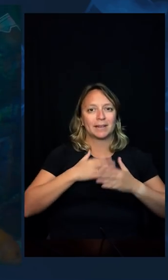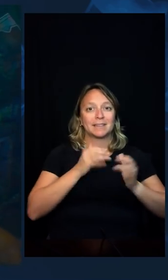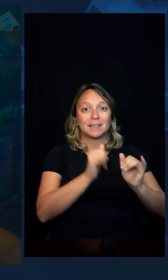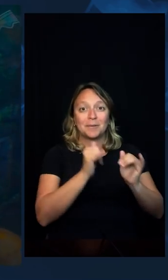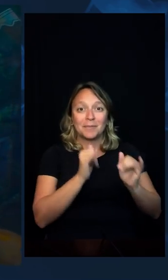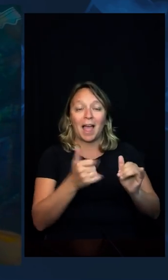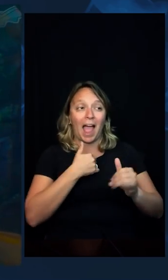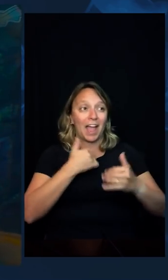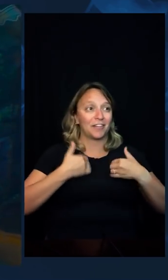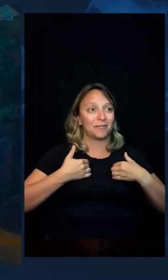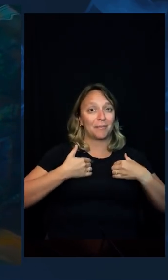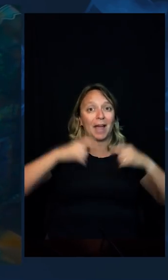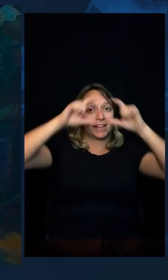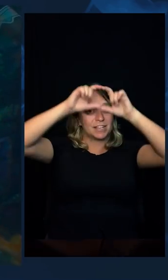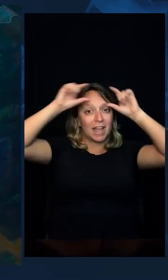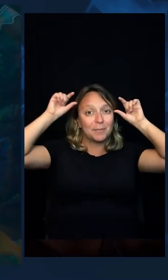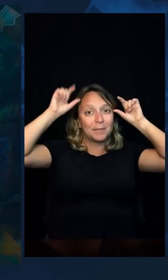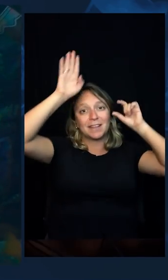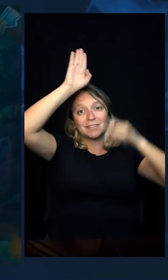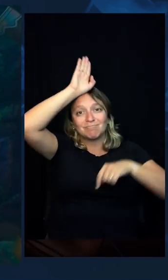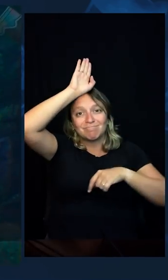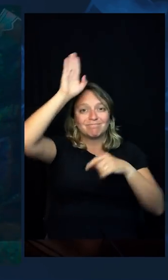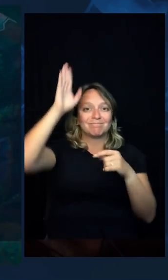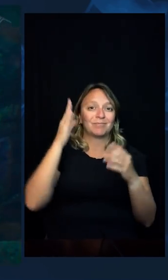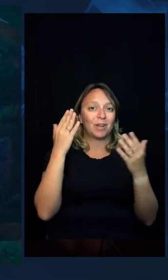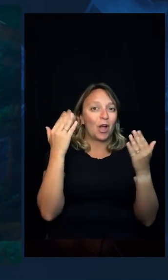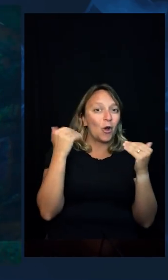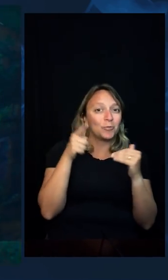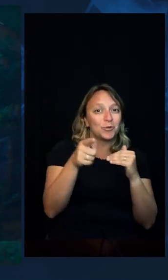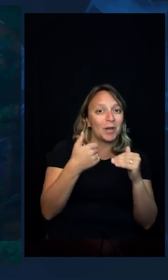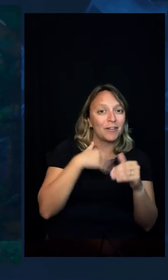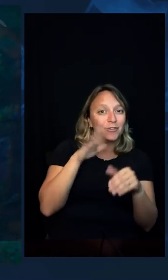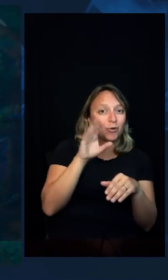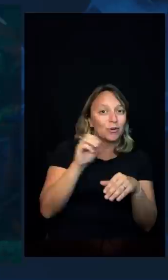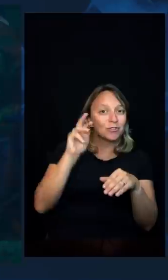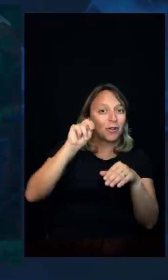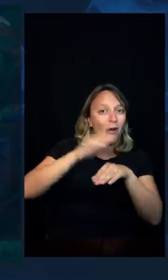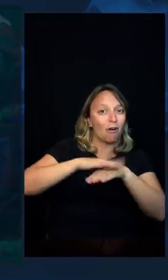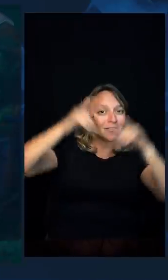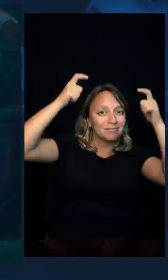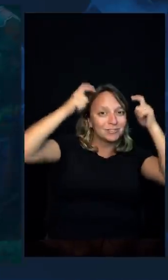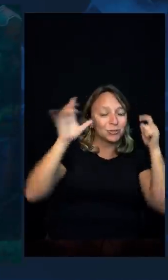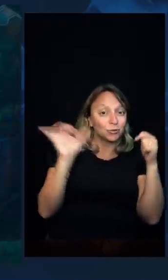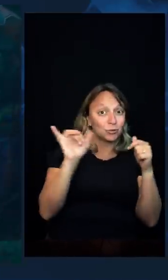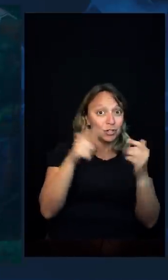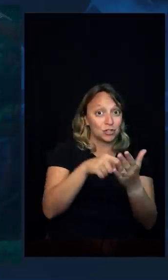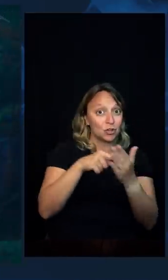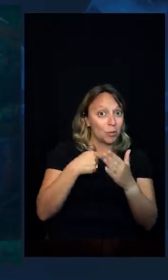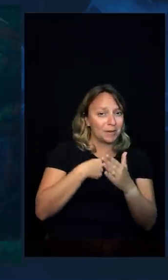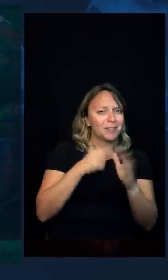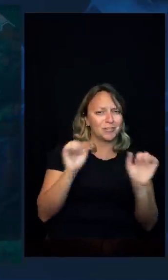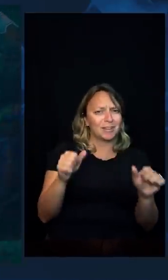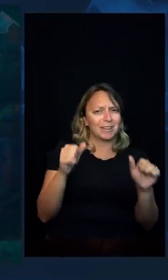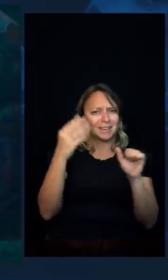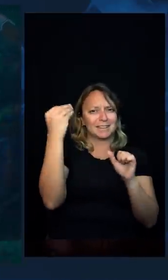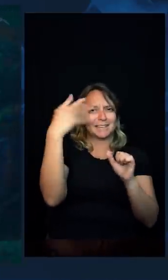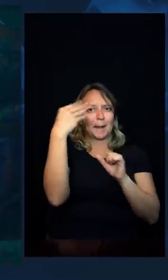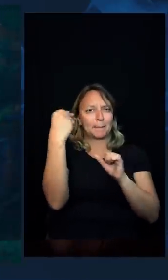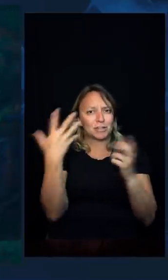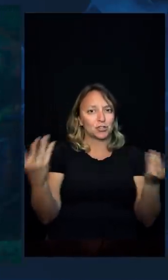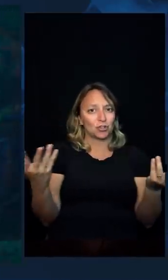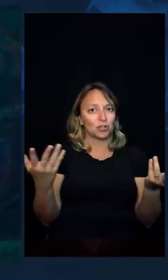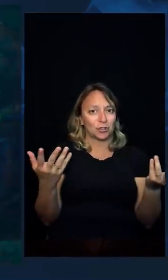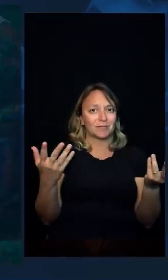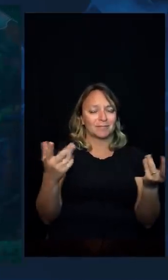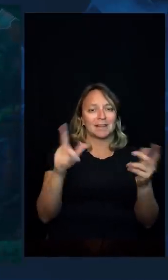got my shark headband on. I hope you have yours on too. If you'd like to show me yours, feel free to take a photo